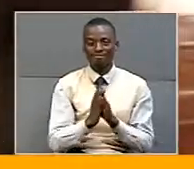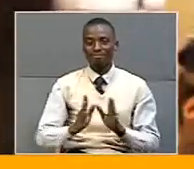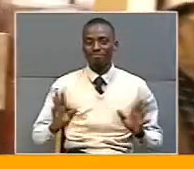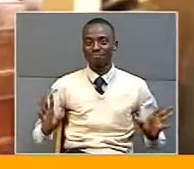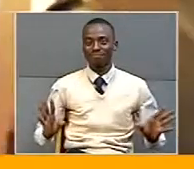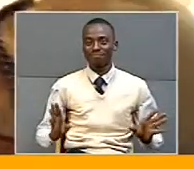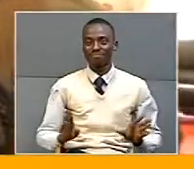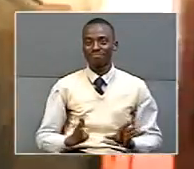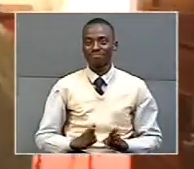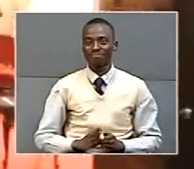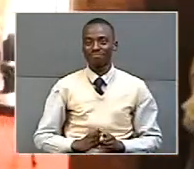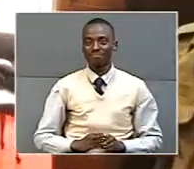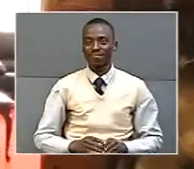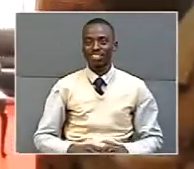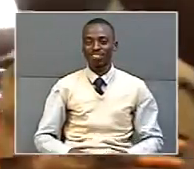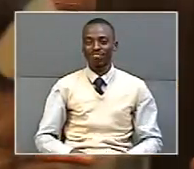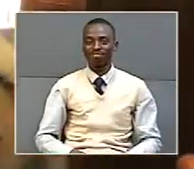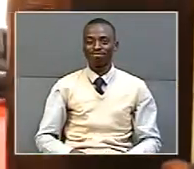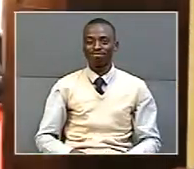Okurut, UBC.